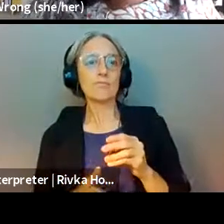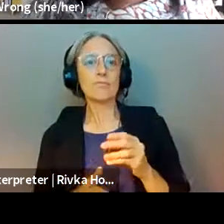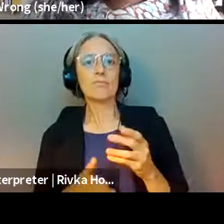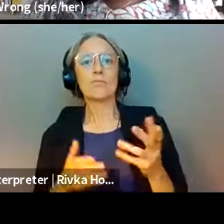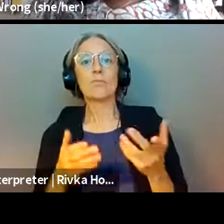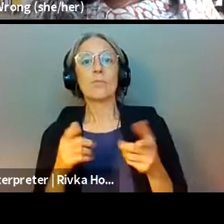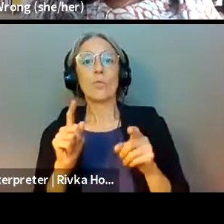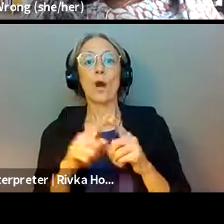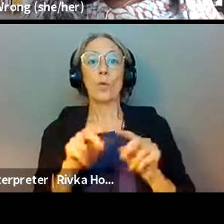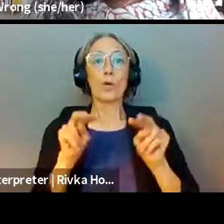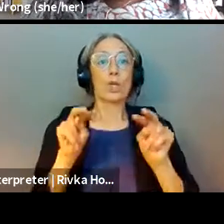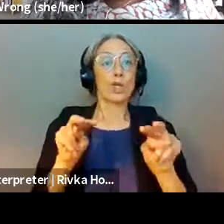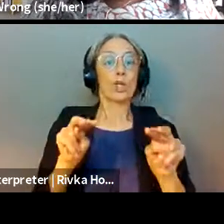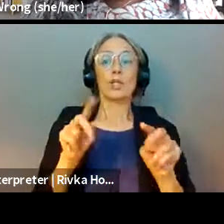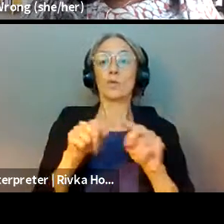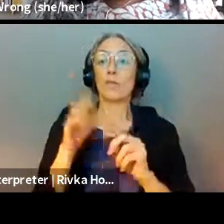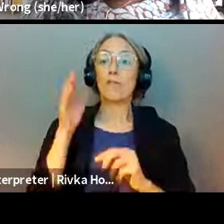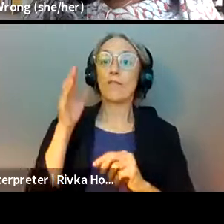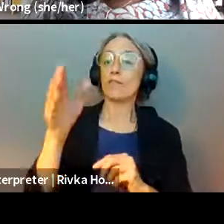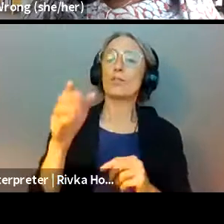look towards the future.